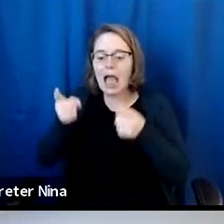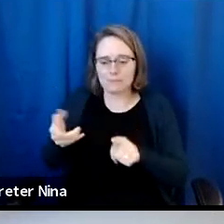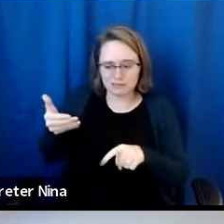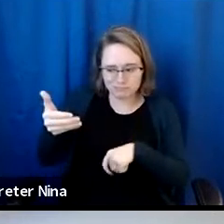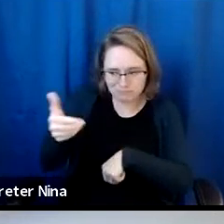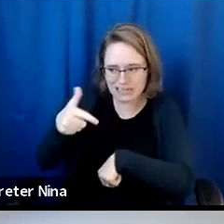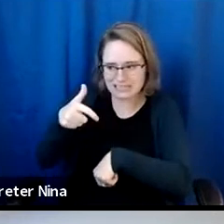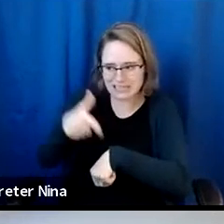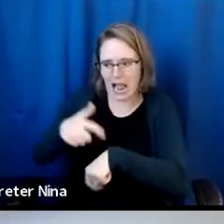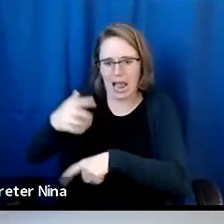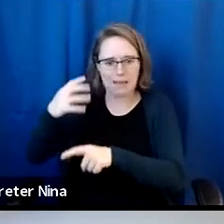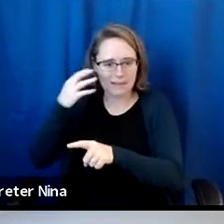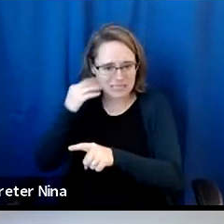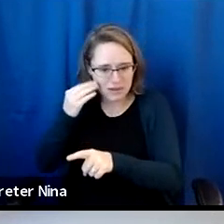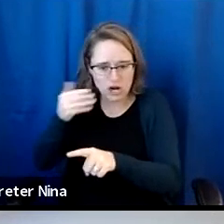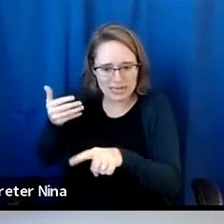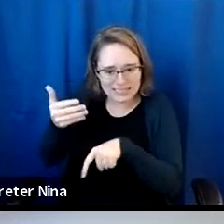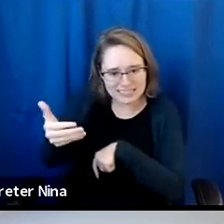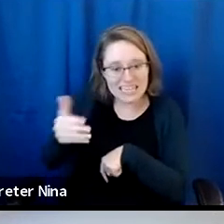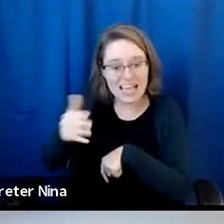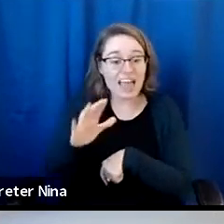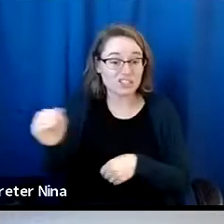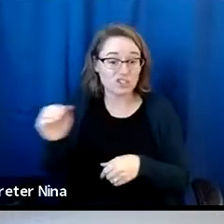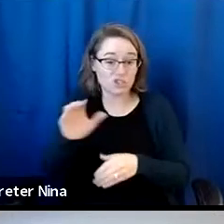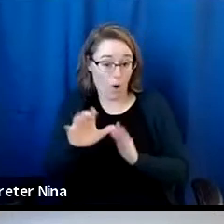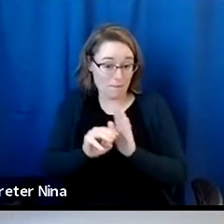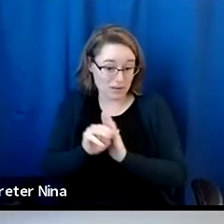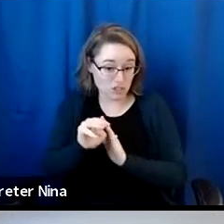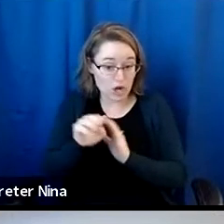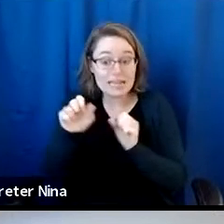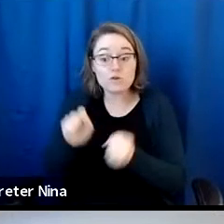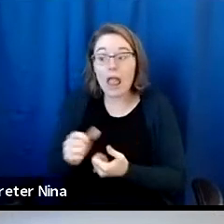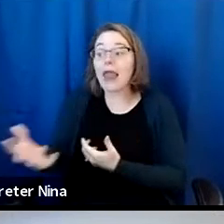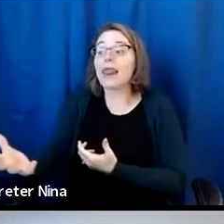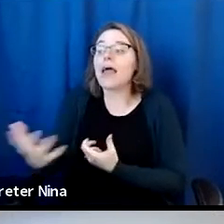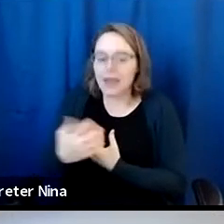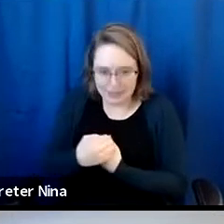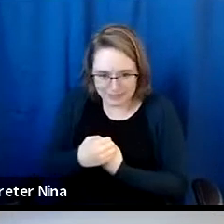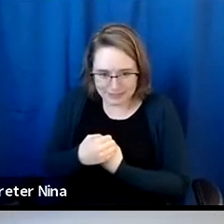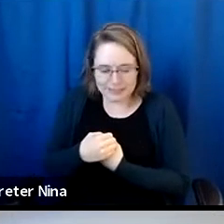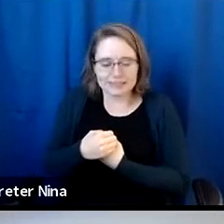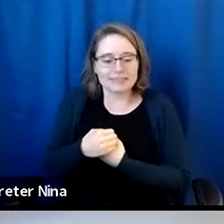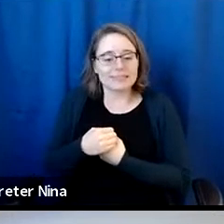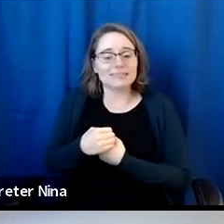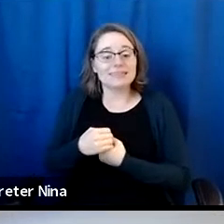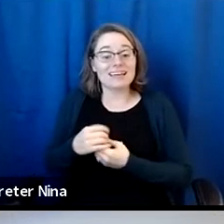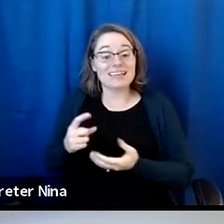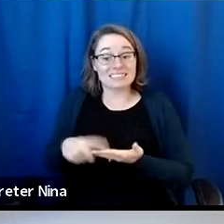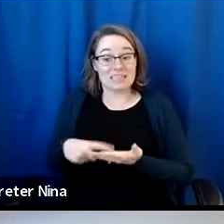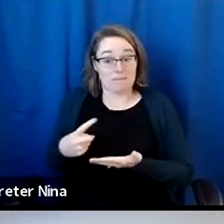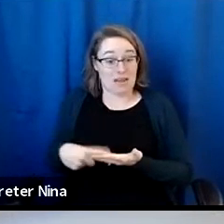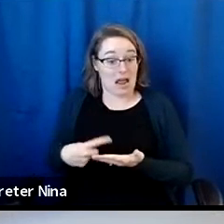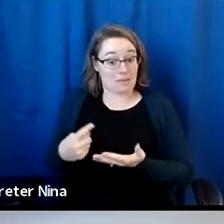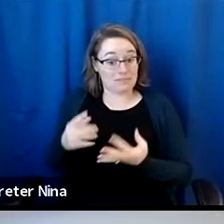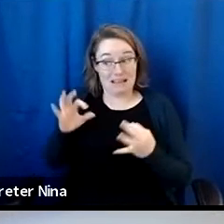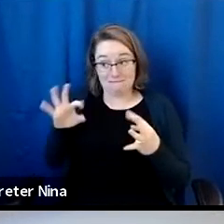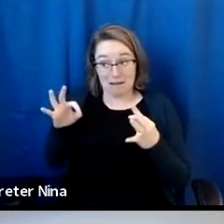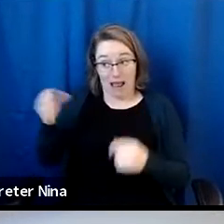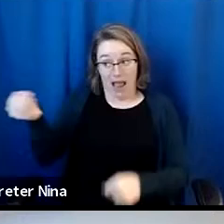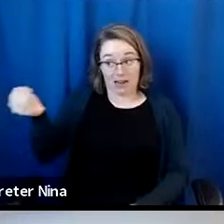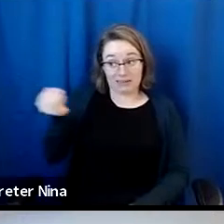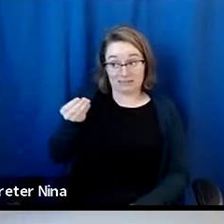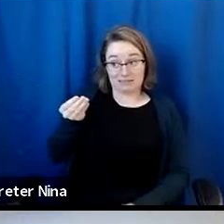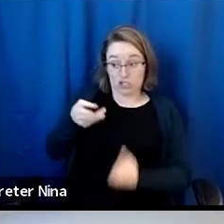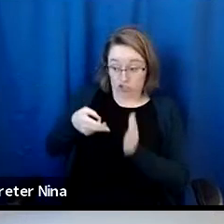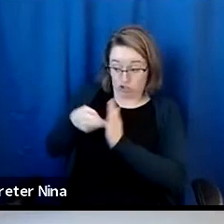experience and your own personal seasoning and maturity where you can receive that, right? Because not all of us, when somebody gives you